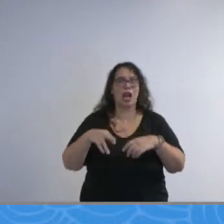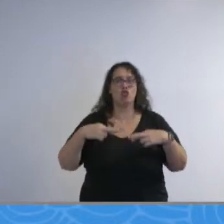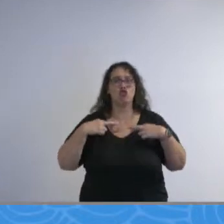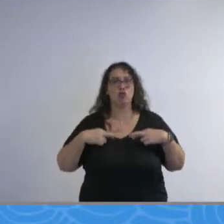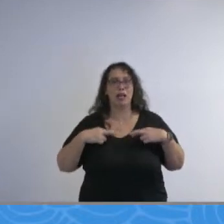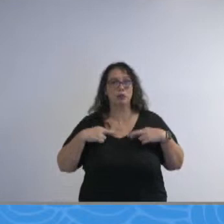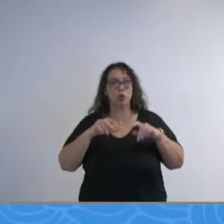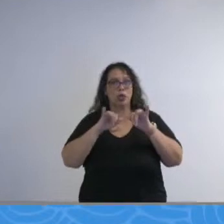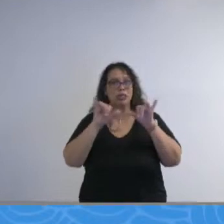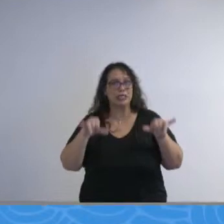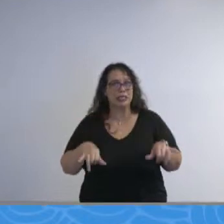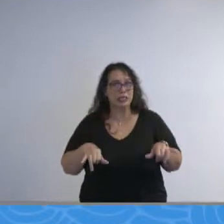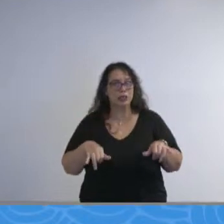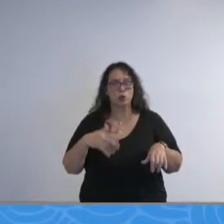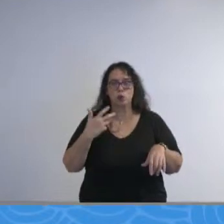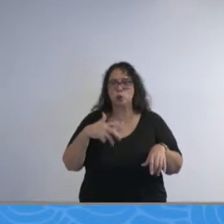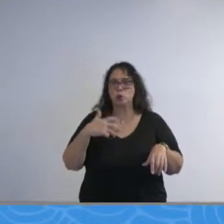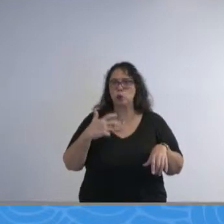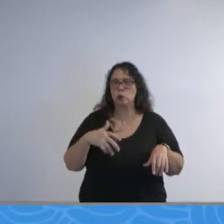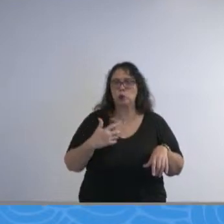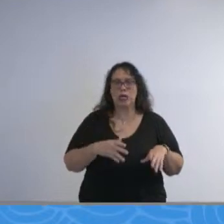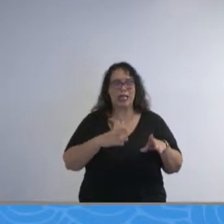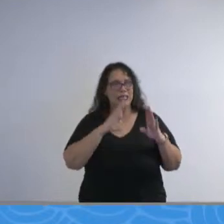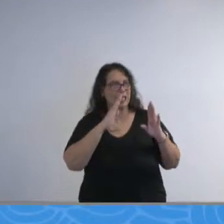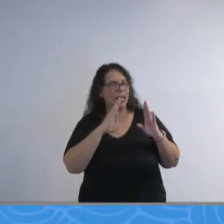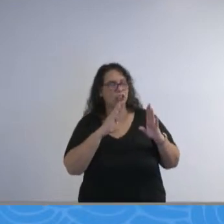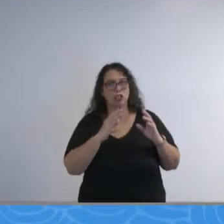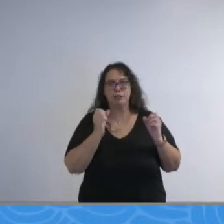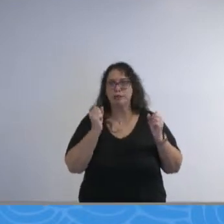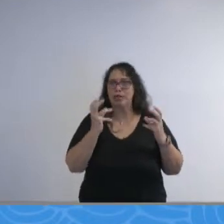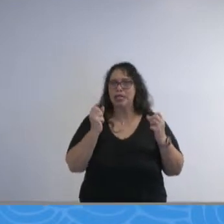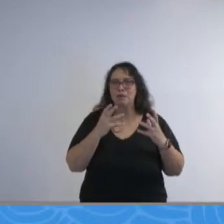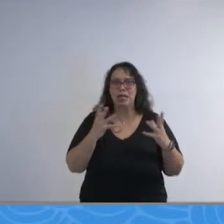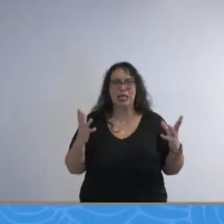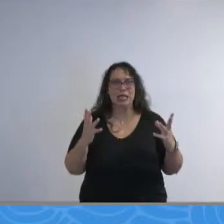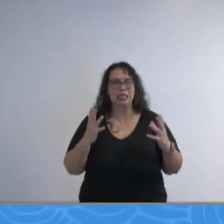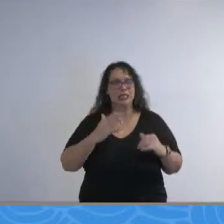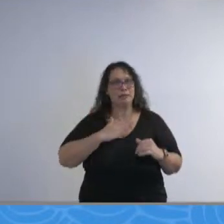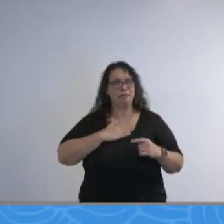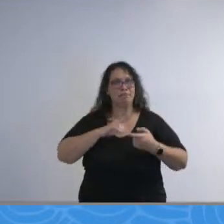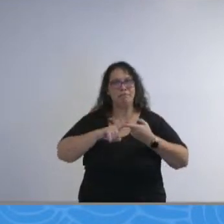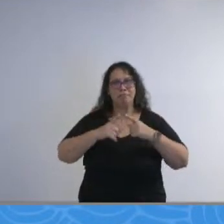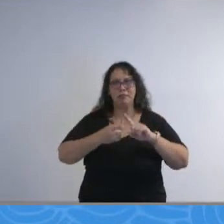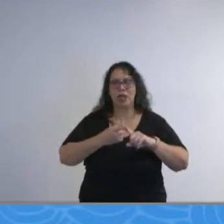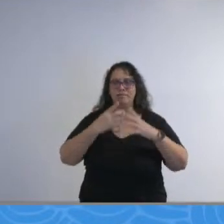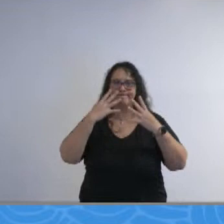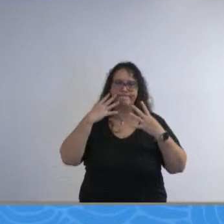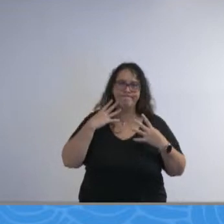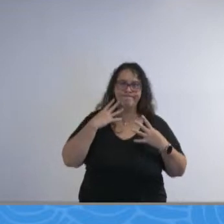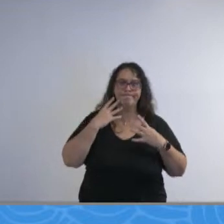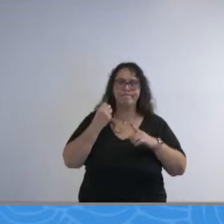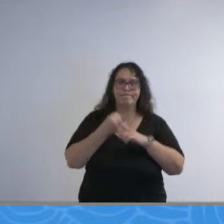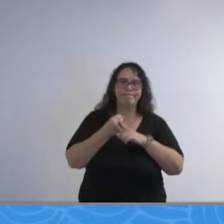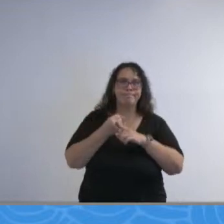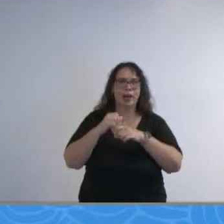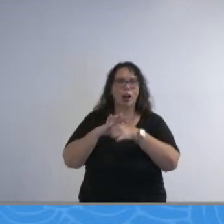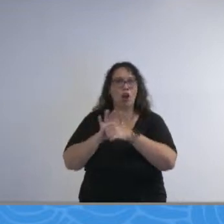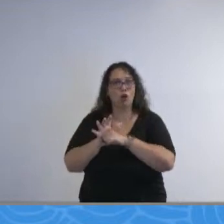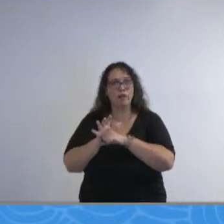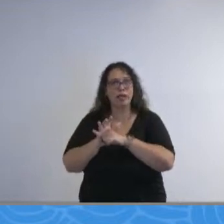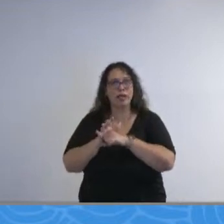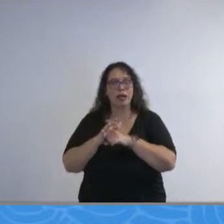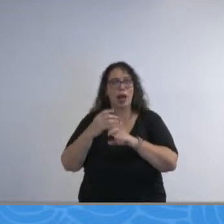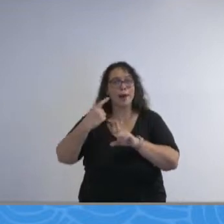respiratory system, attention, or all kinds of things. I have a friend who unfortunately had COVID, and